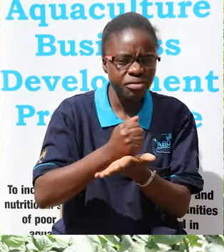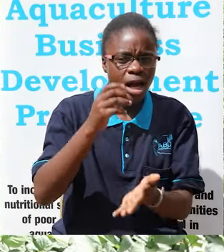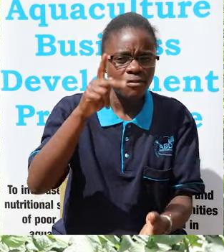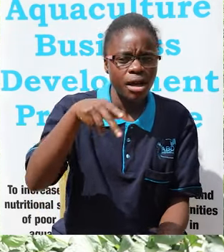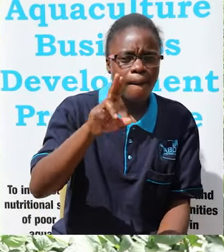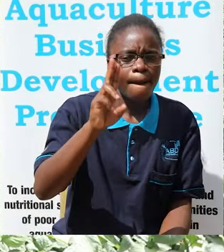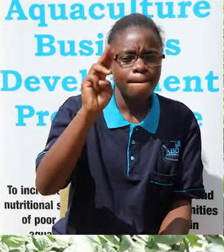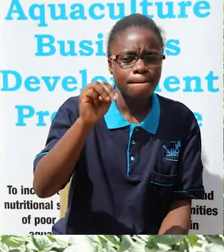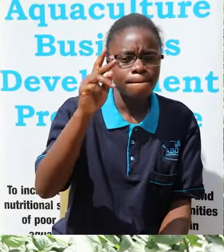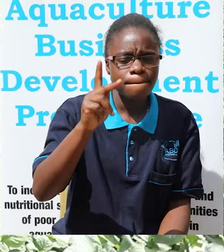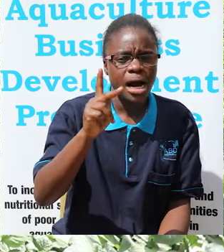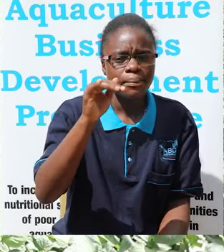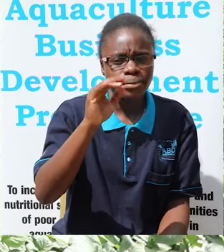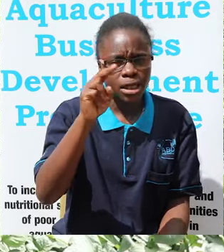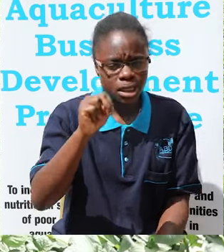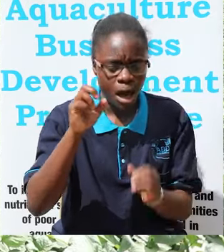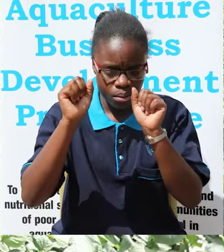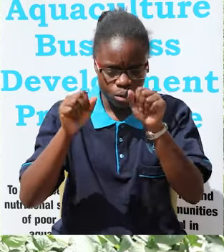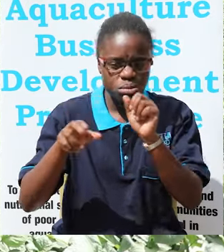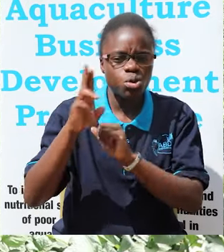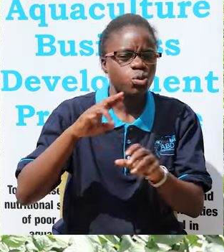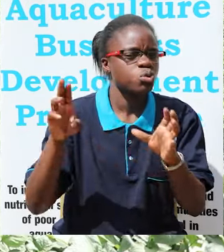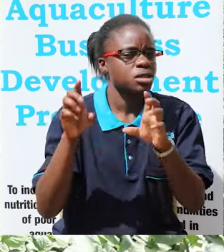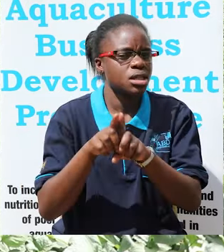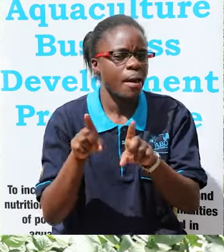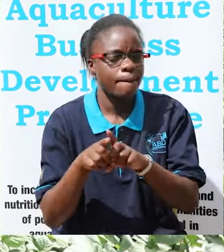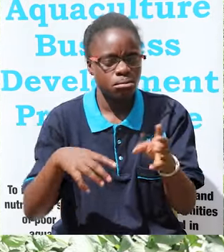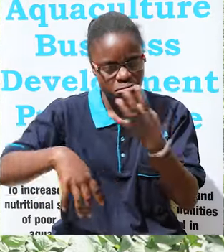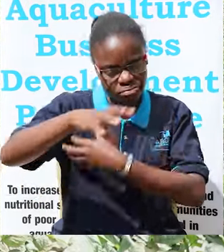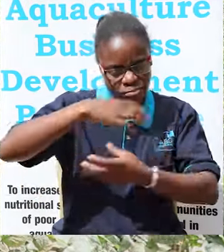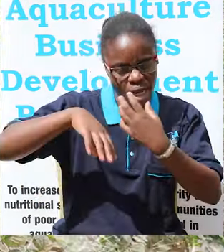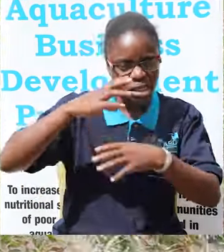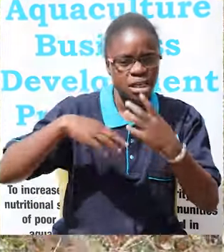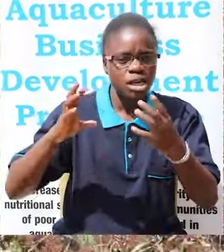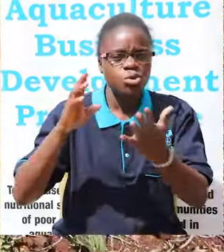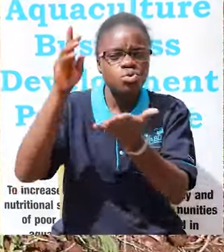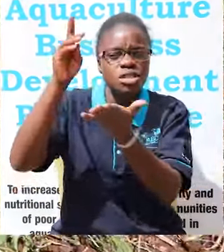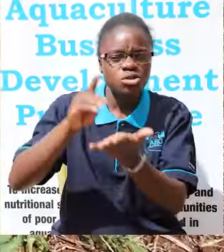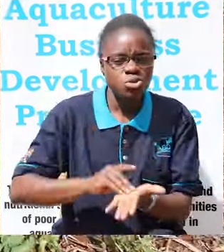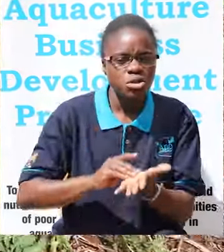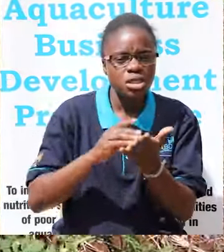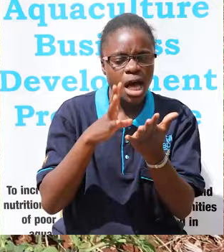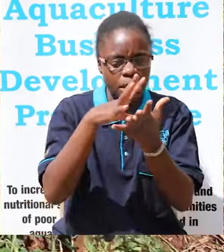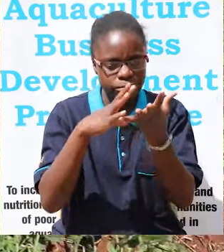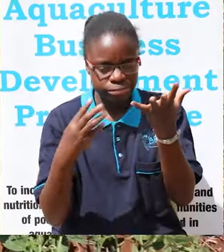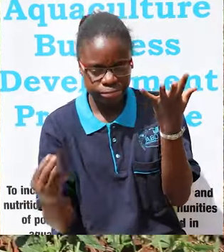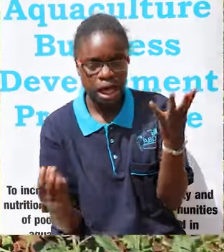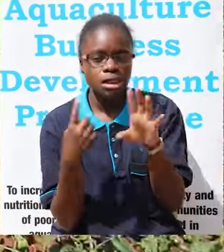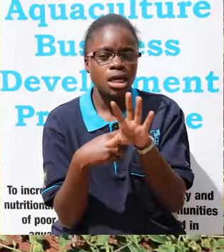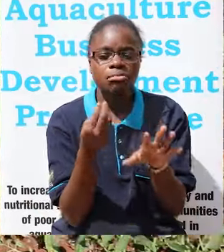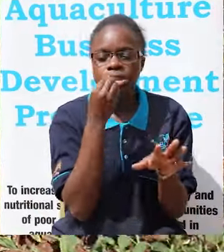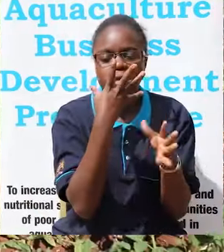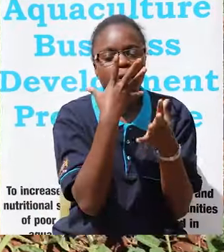can mix your juice mallow with clotararia. That way, the sliminess will be reduced and you will be able